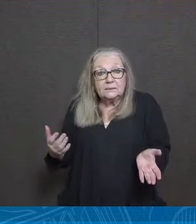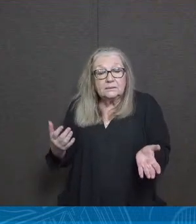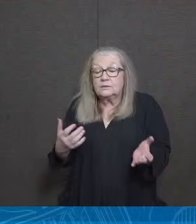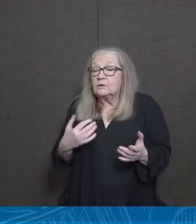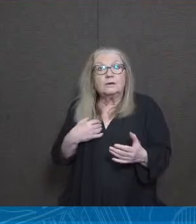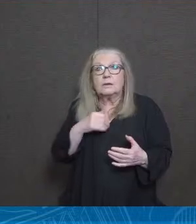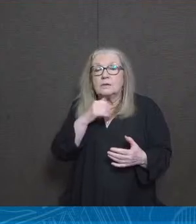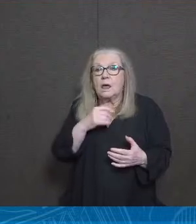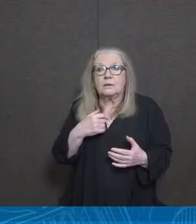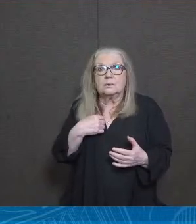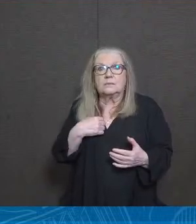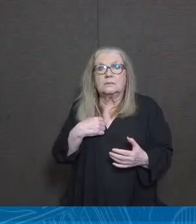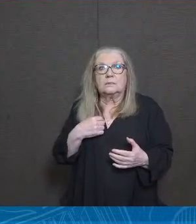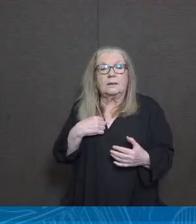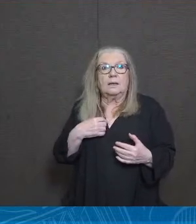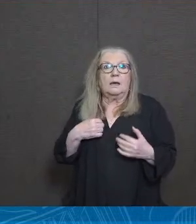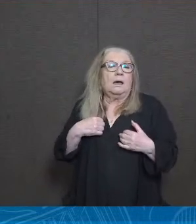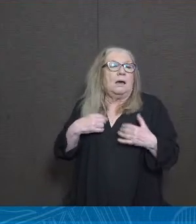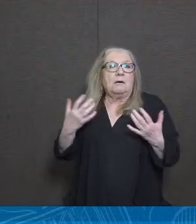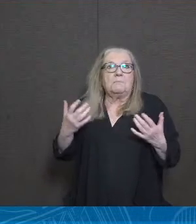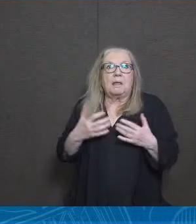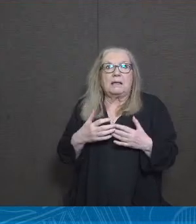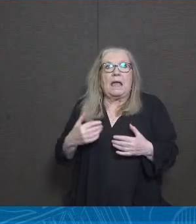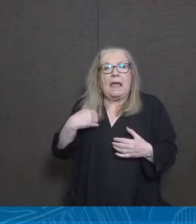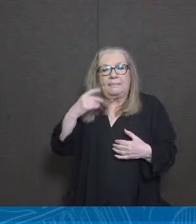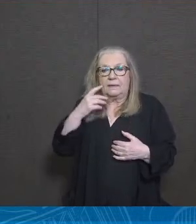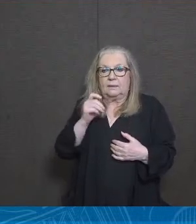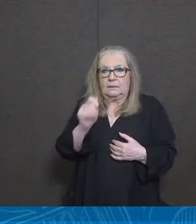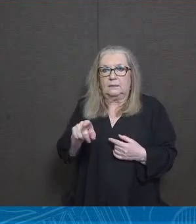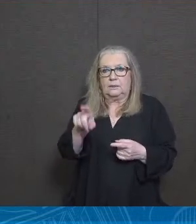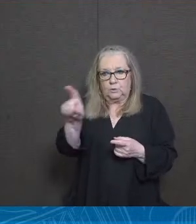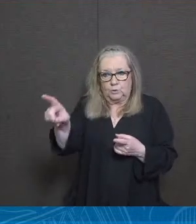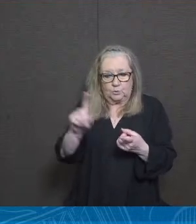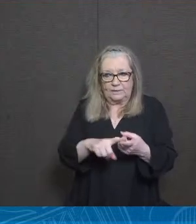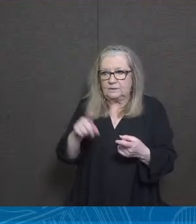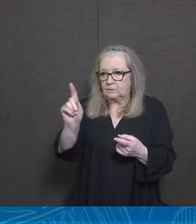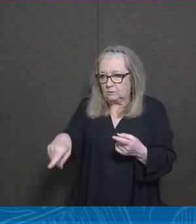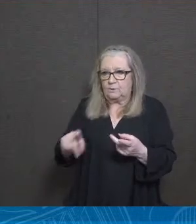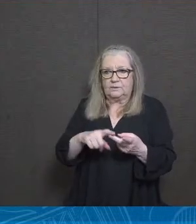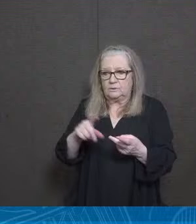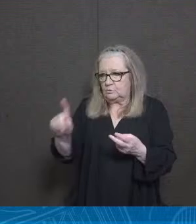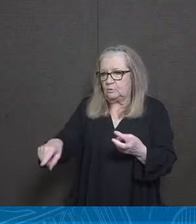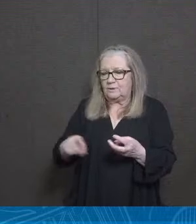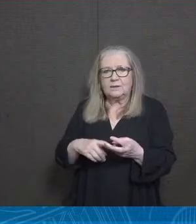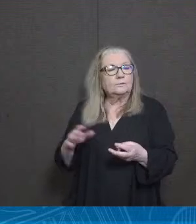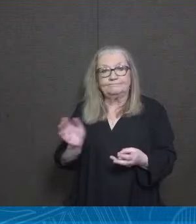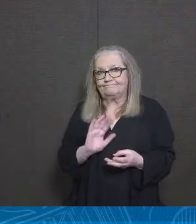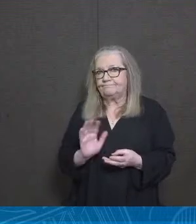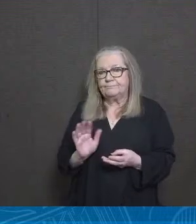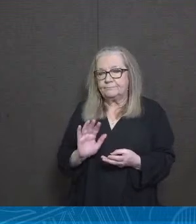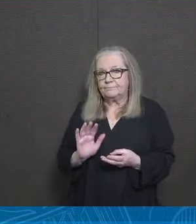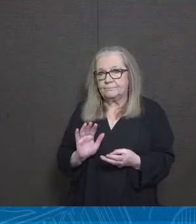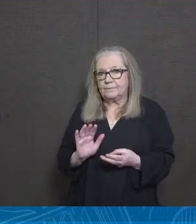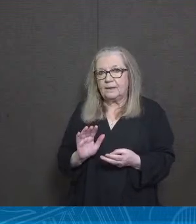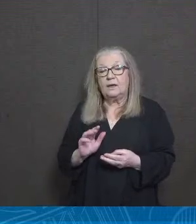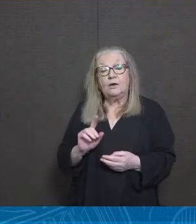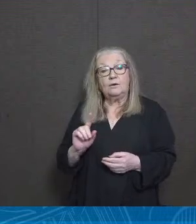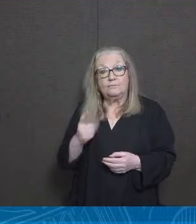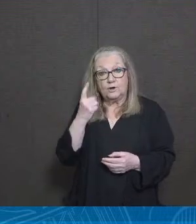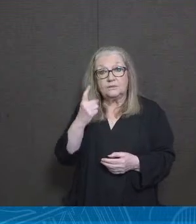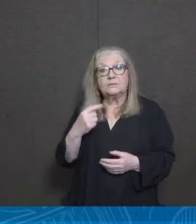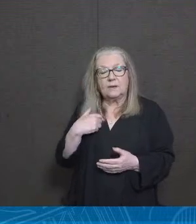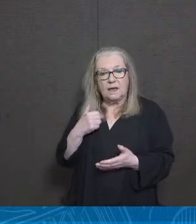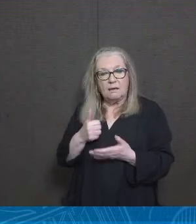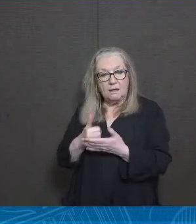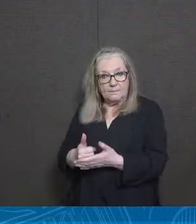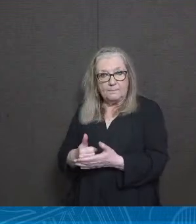not just like coming from our lane of this is what you actually should do. So I think a lot of to help them first, we should